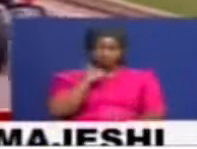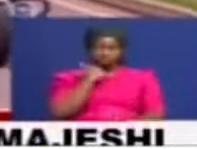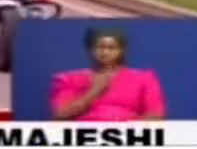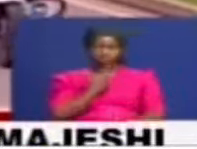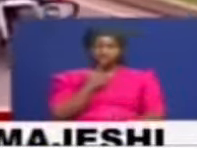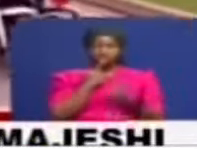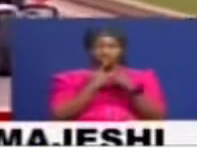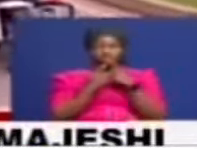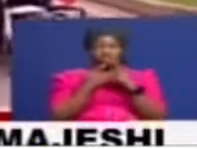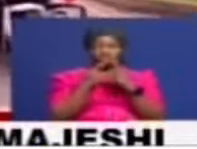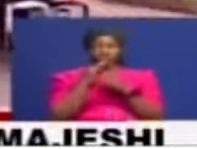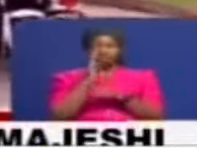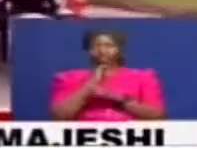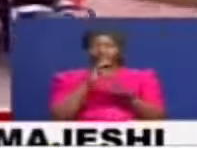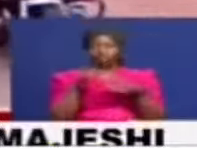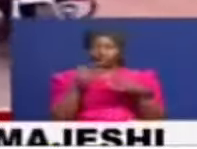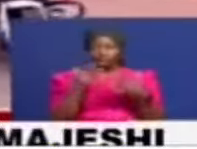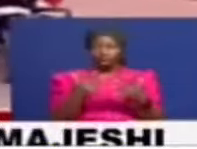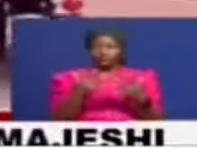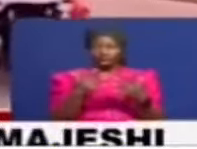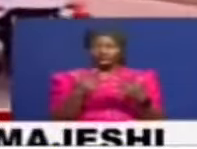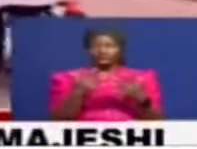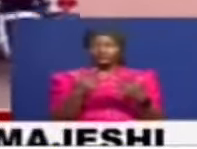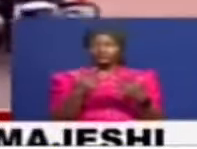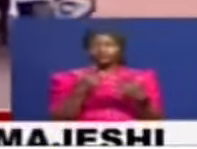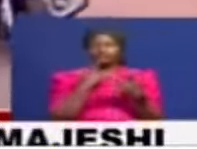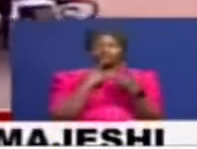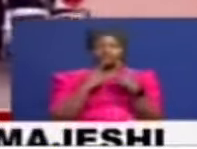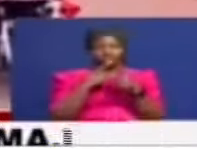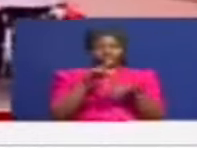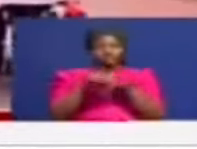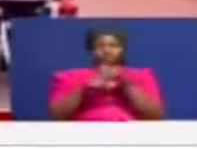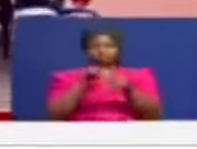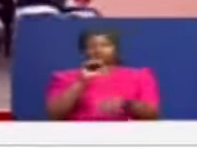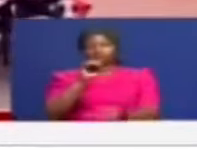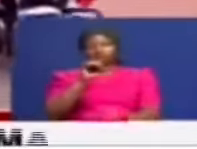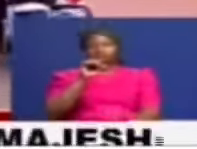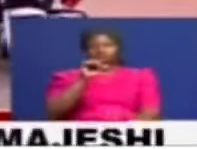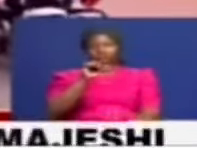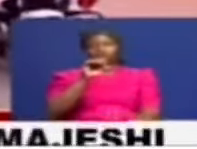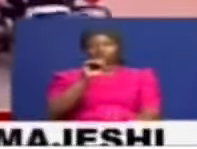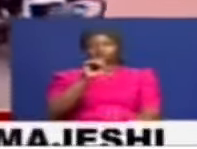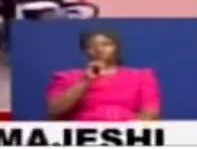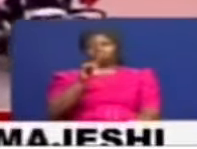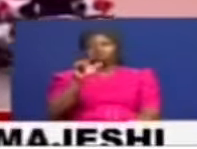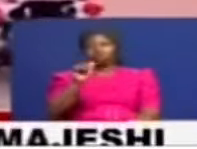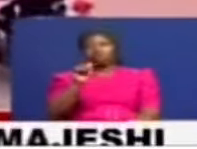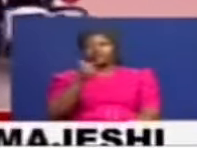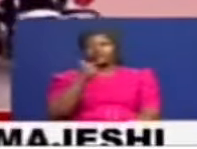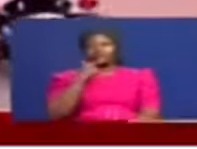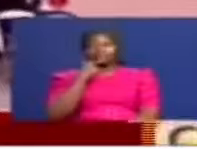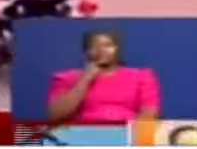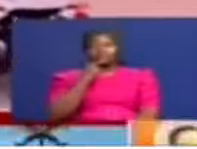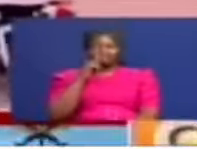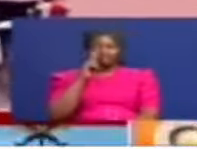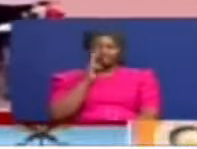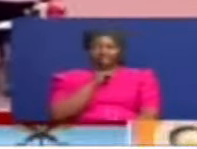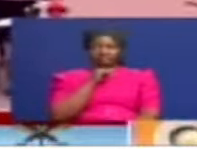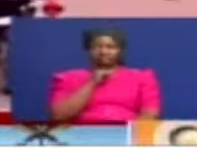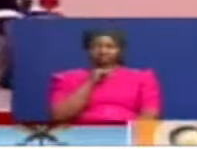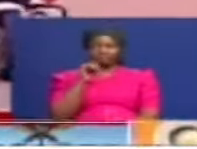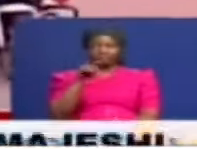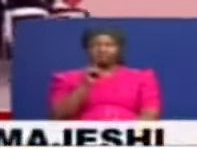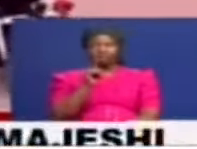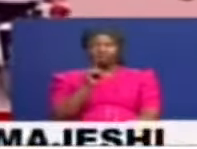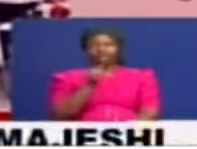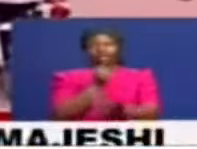coverage. A very sad day indeed, not only for the family and friends, but the Republic, because this